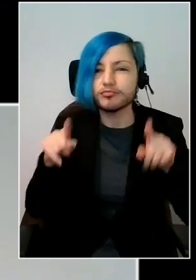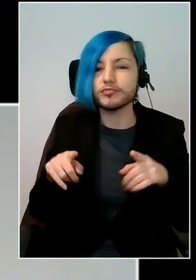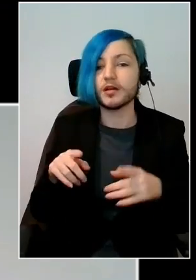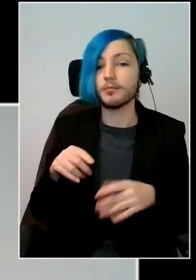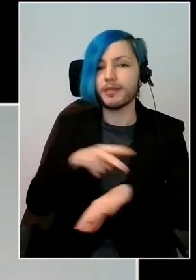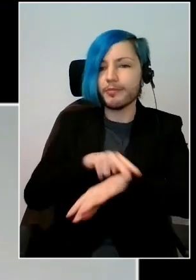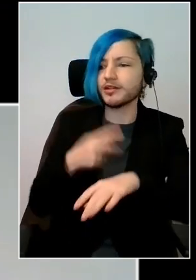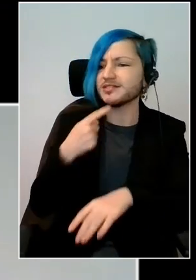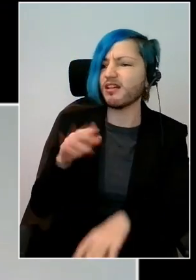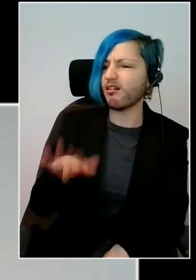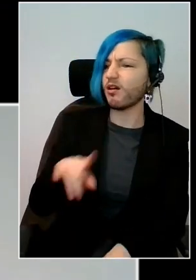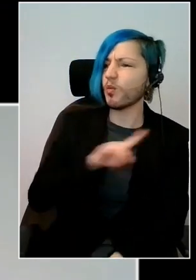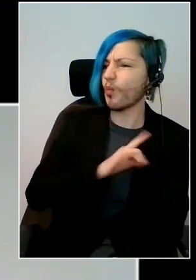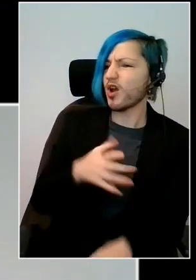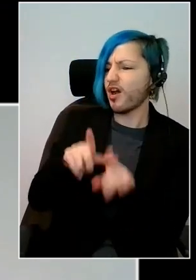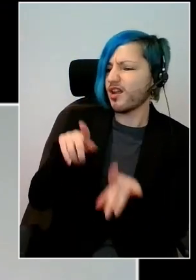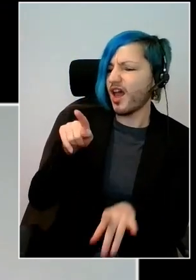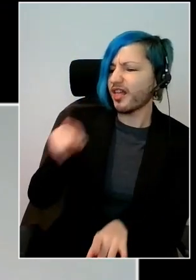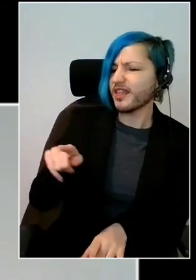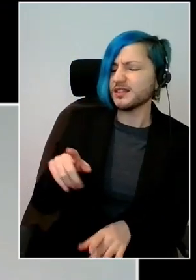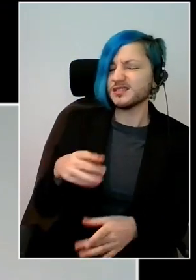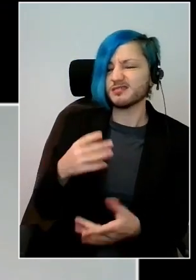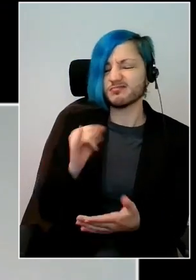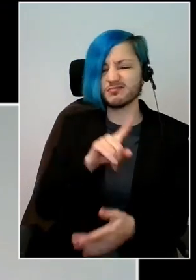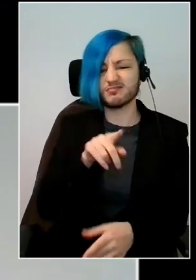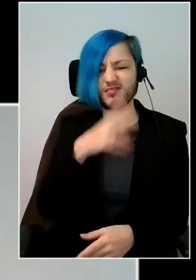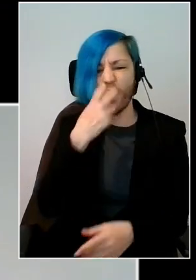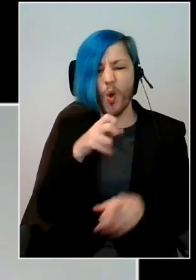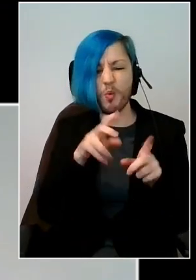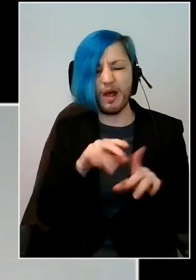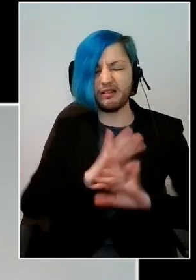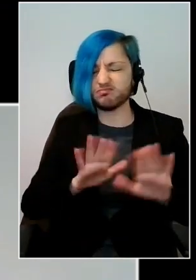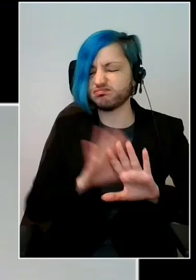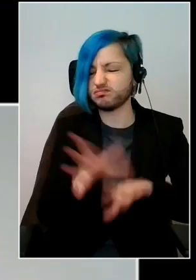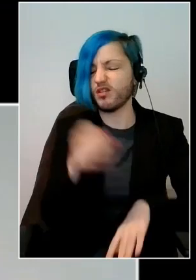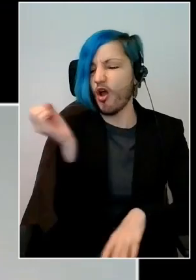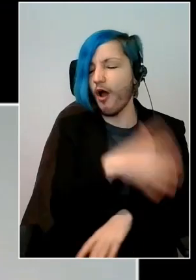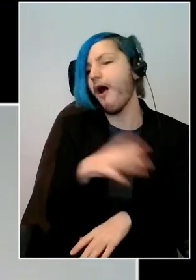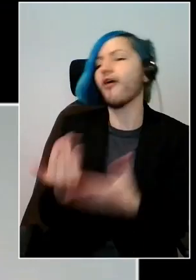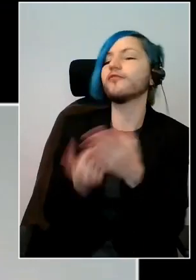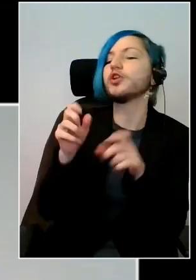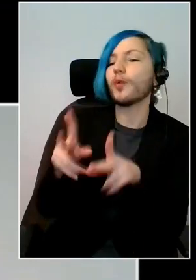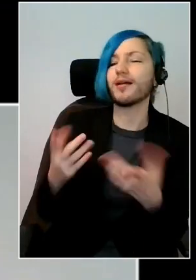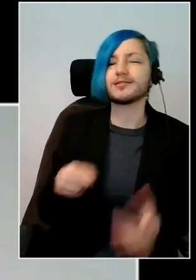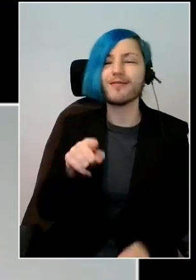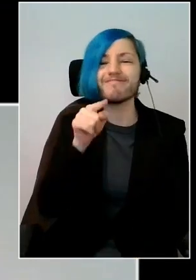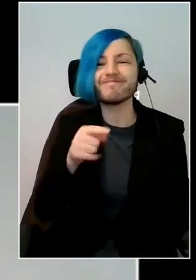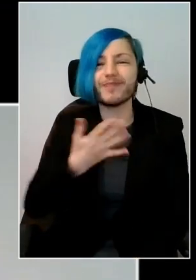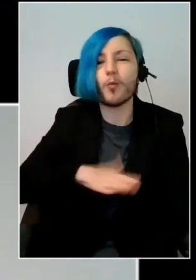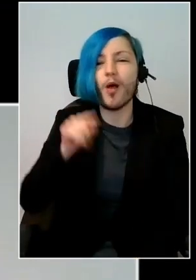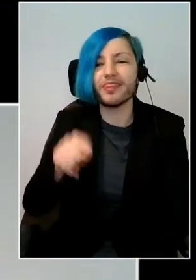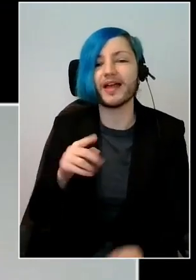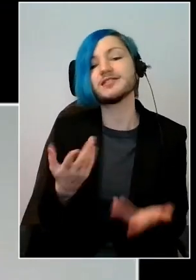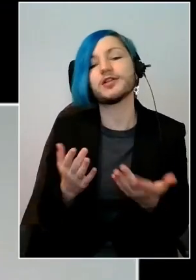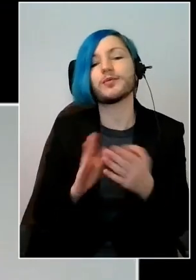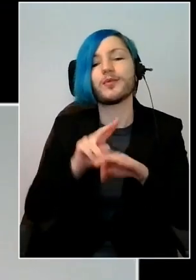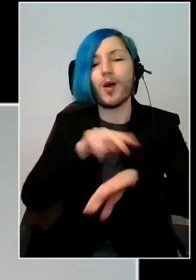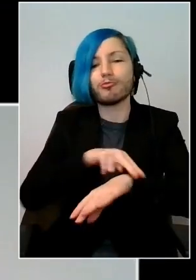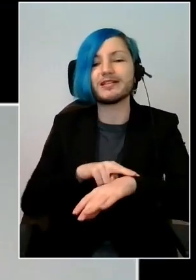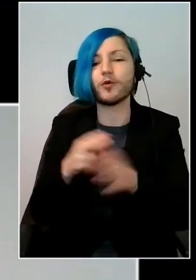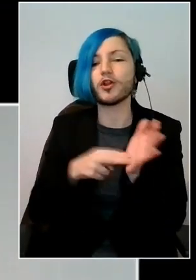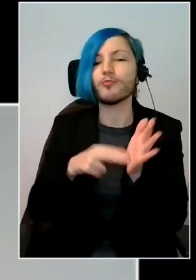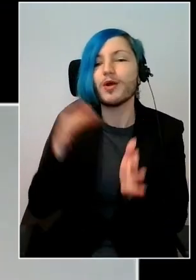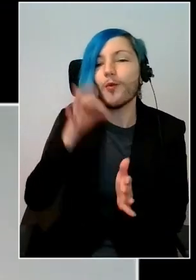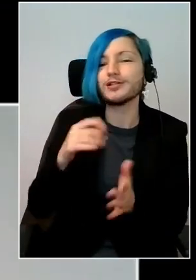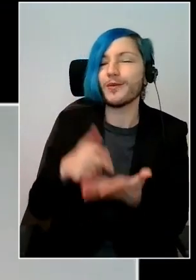do that? Why don't we do it like this? How can we do it like that? That's what we're after. That's what it's all about for the apprentices for Northumbria Water. So I'm